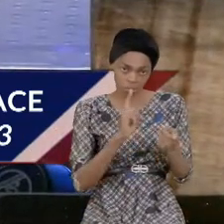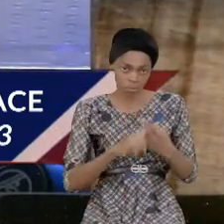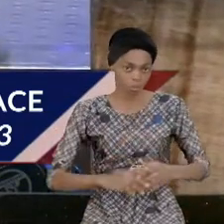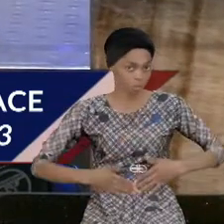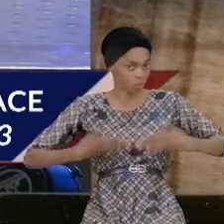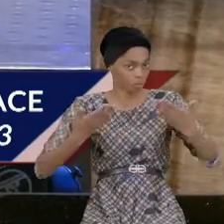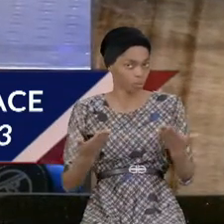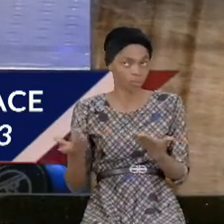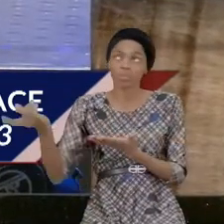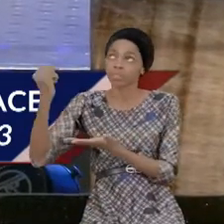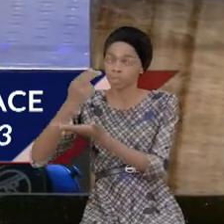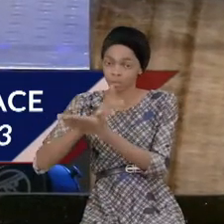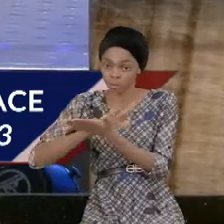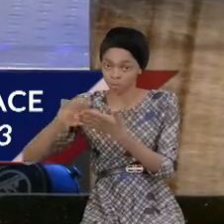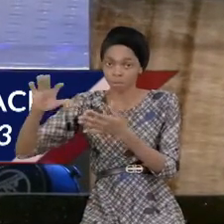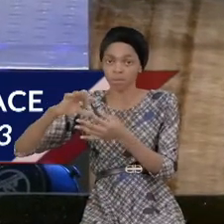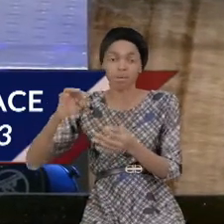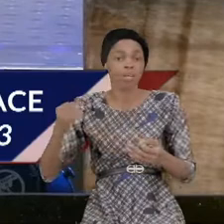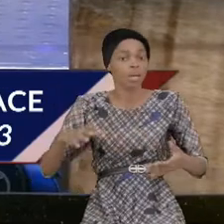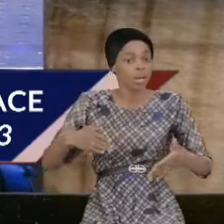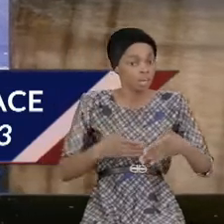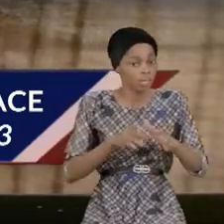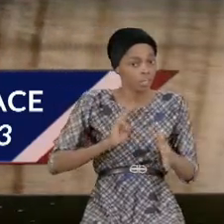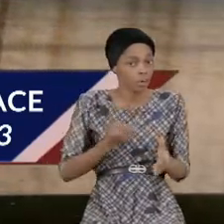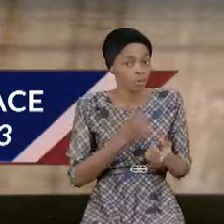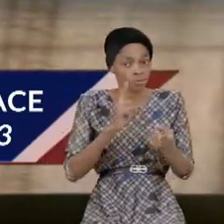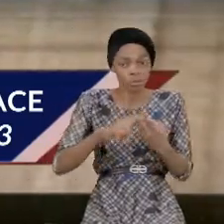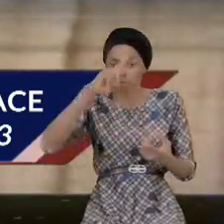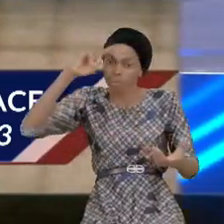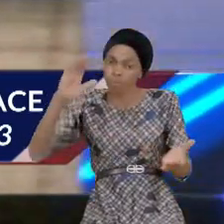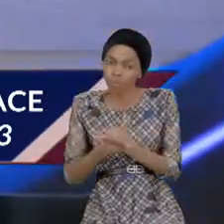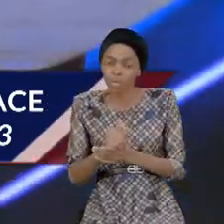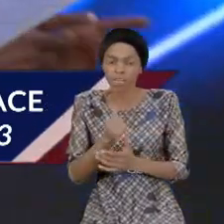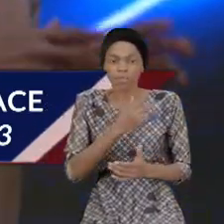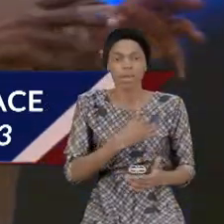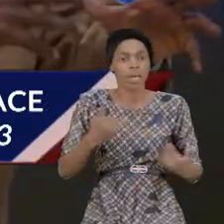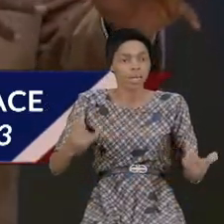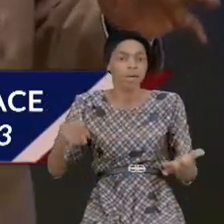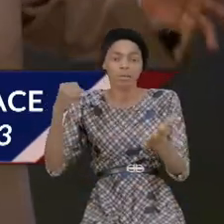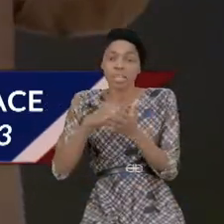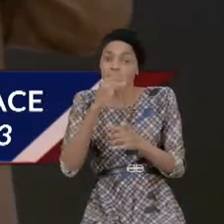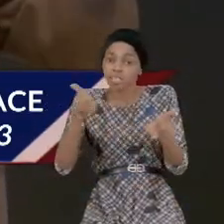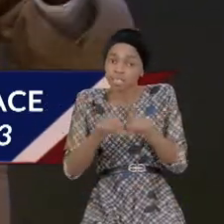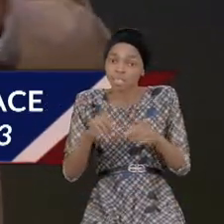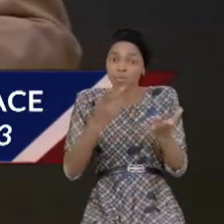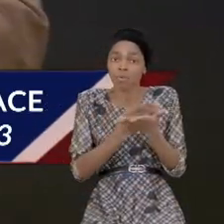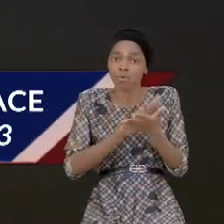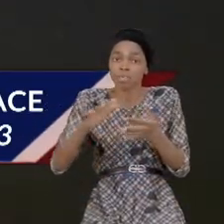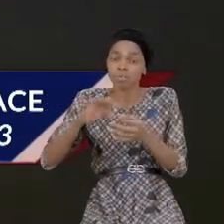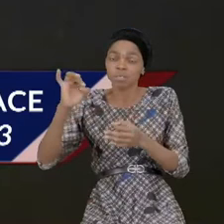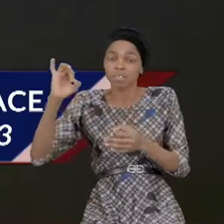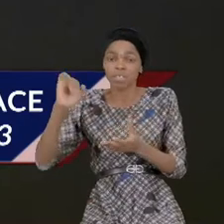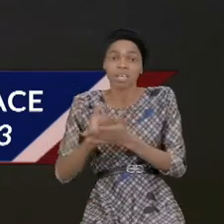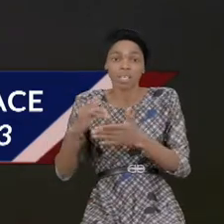leads us to conviction, is the Spirit. And it's the one that leads us to conversion, is the power of